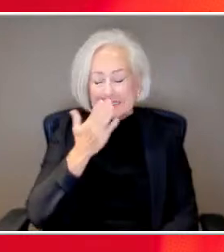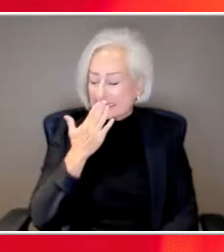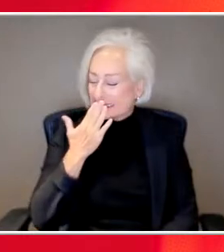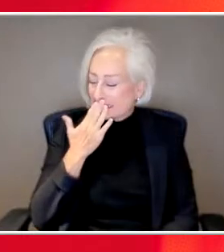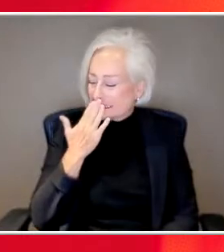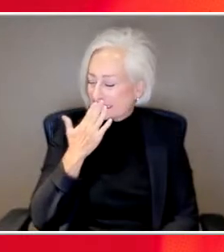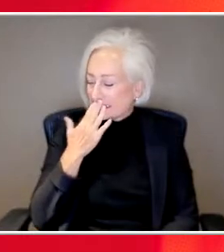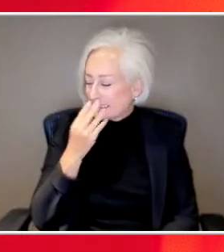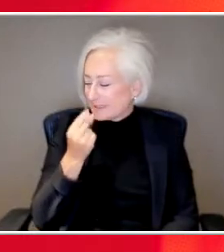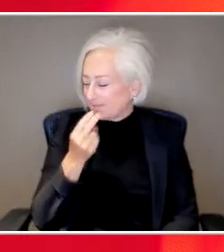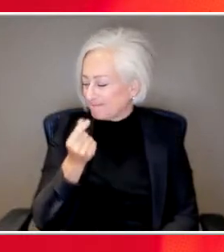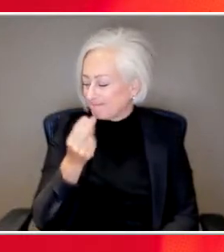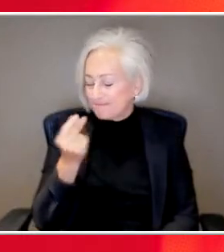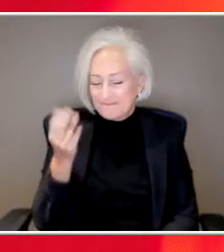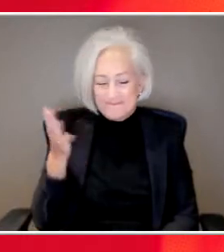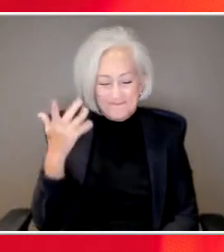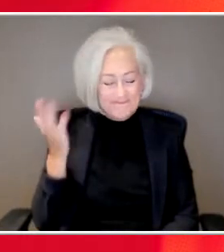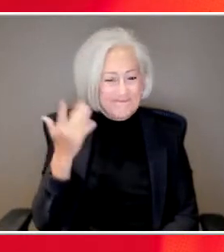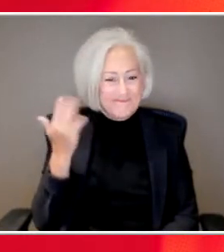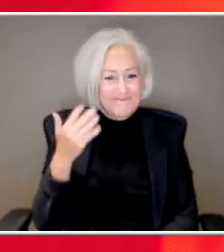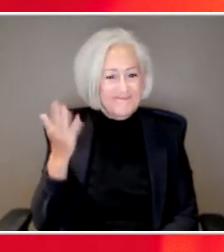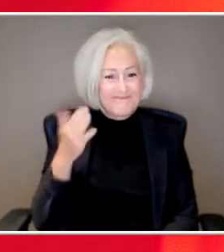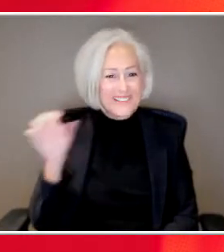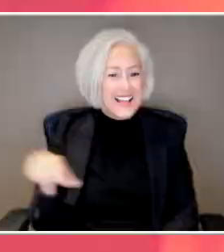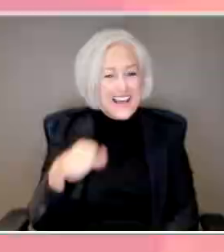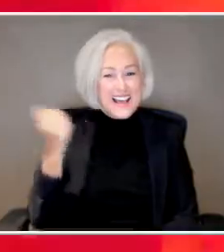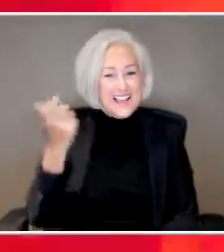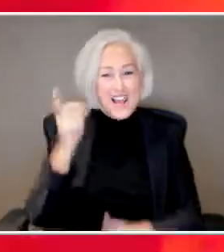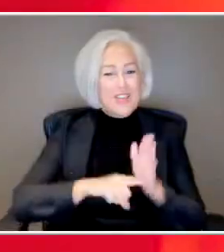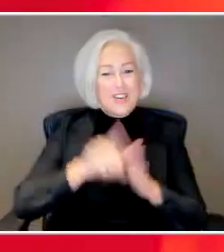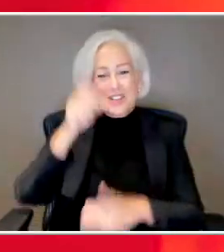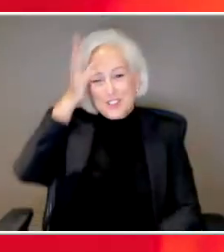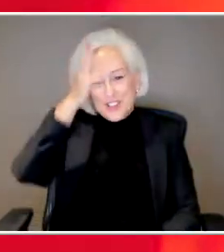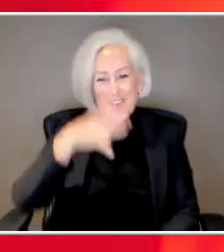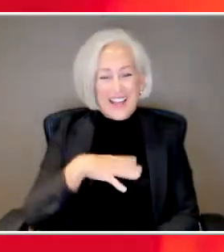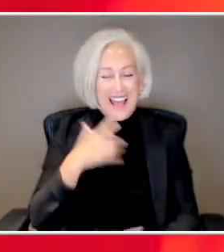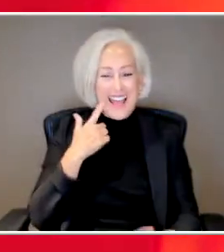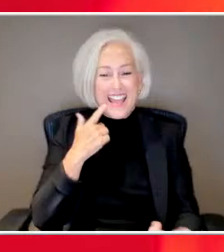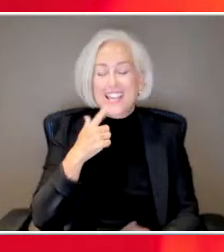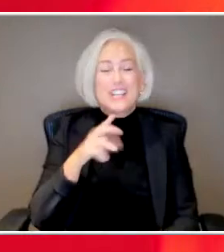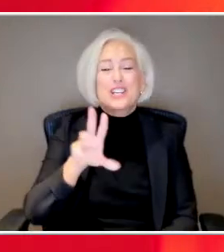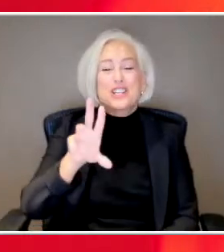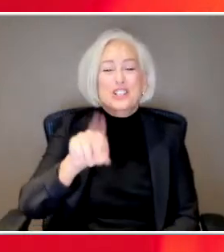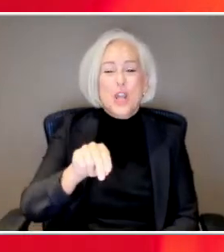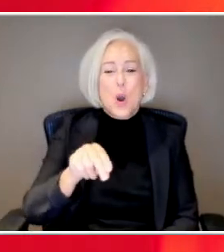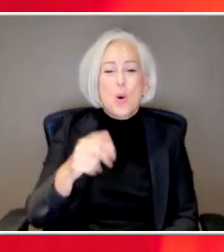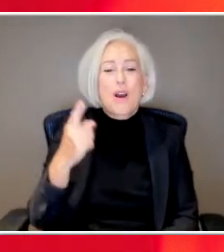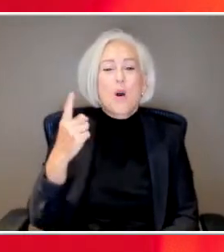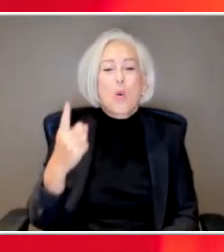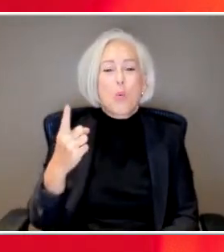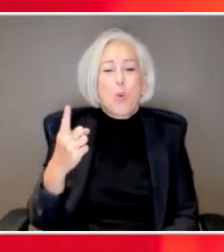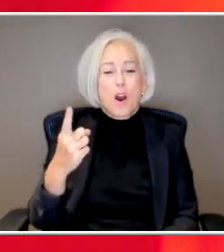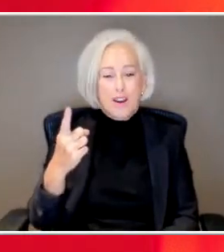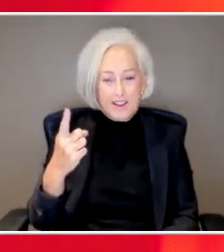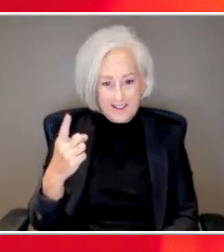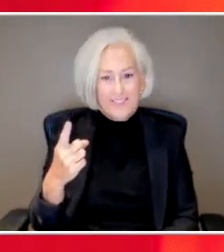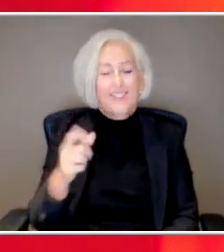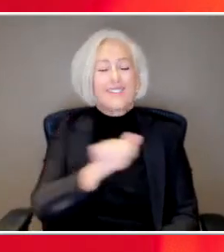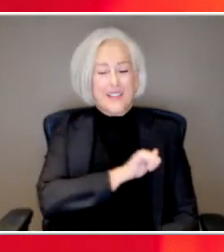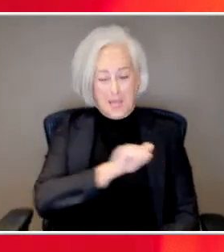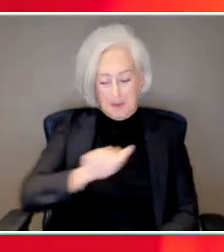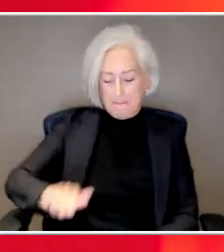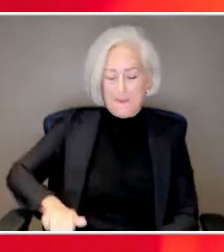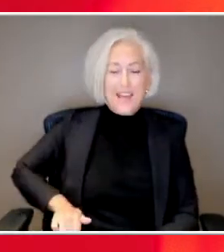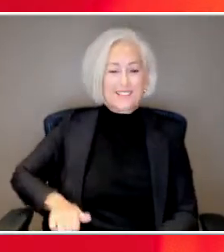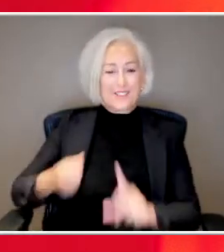He's just another big, tall guy. No, he's one of our legacy Kansas City Chiefs. Yeah. He's what? One of our